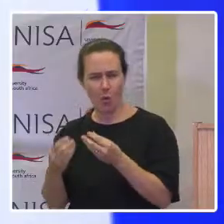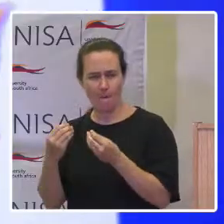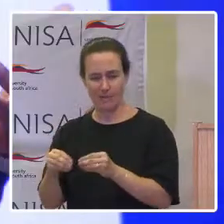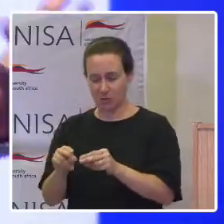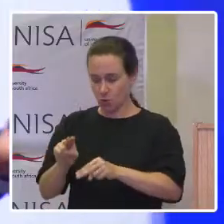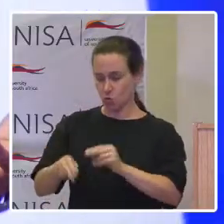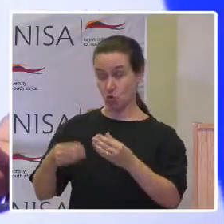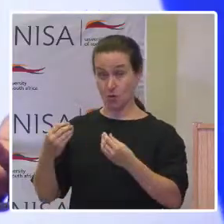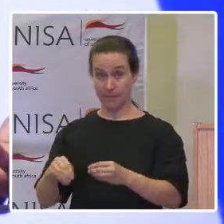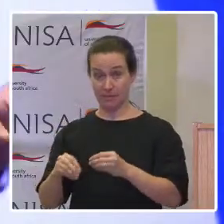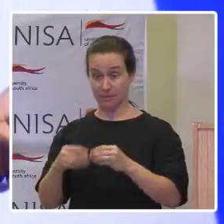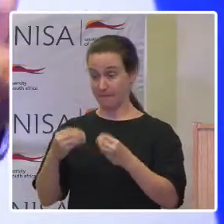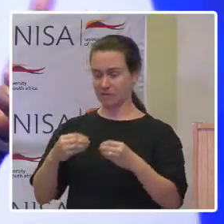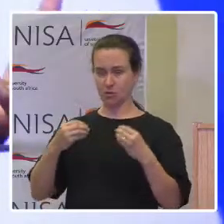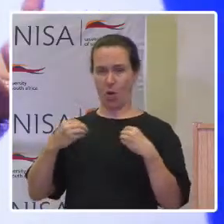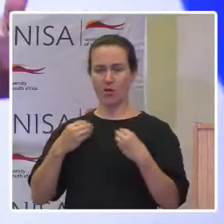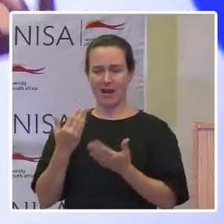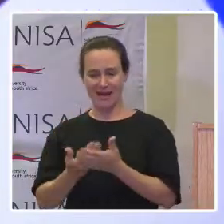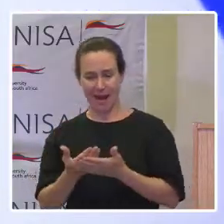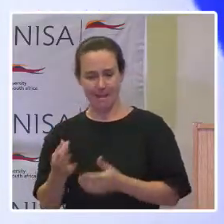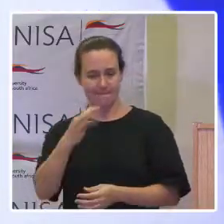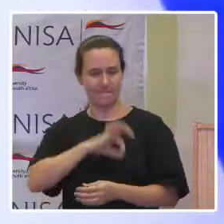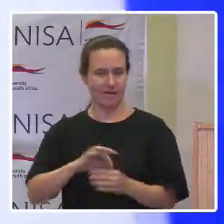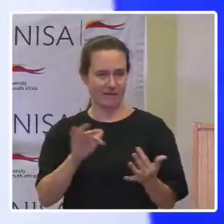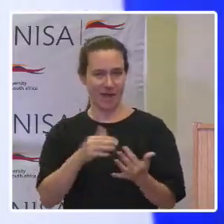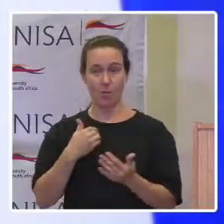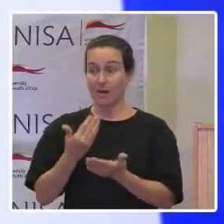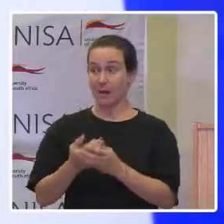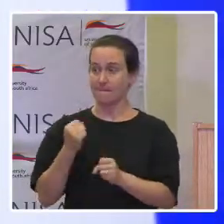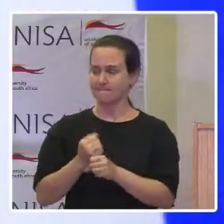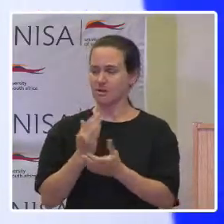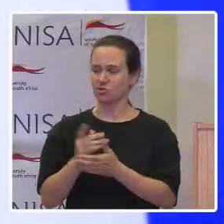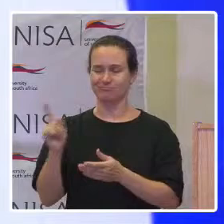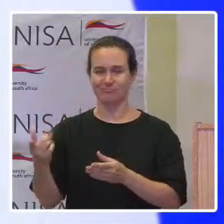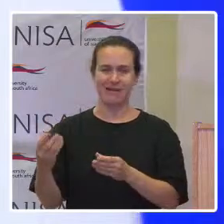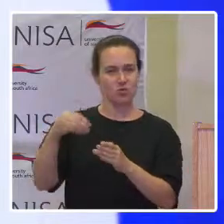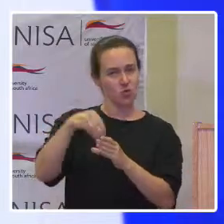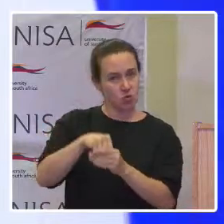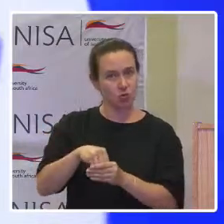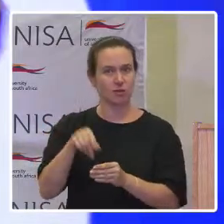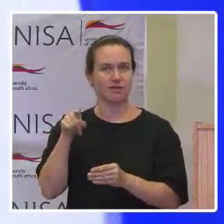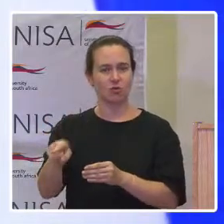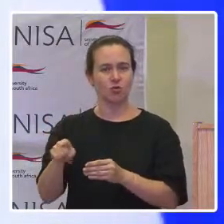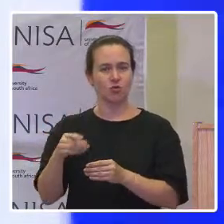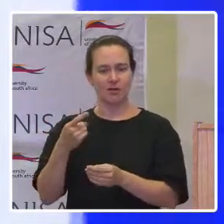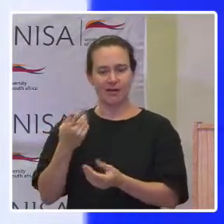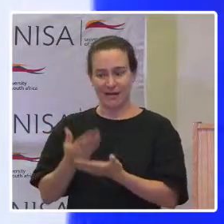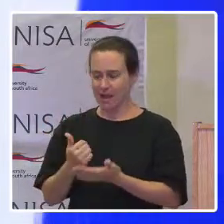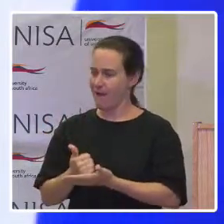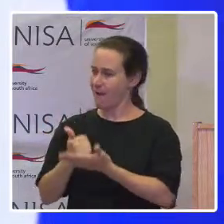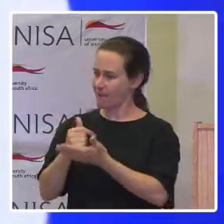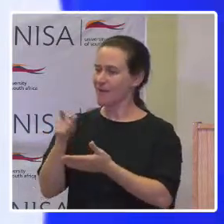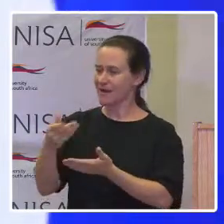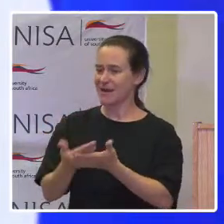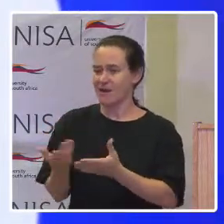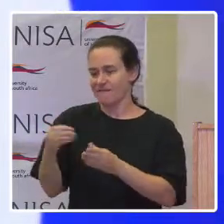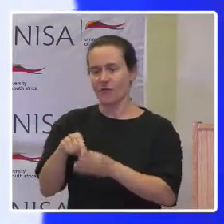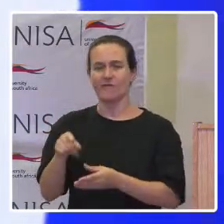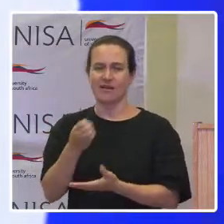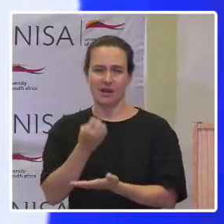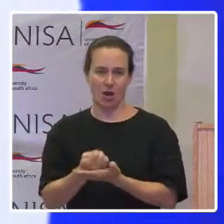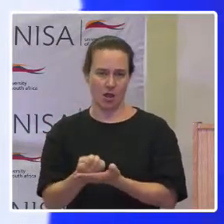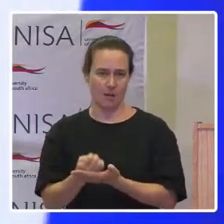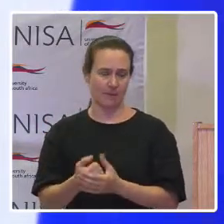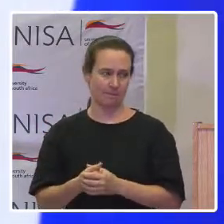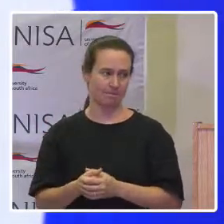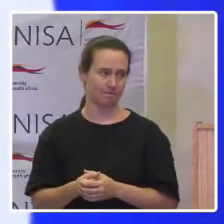entrepreneurs benefit out of it? How do we bring them in to economically, meaningfully to economically participate?